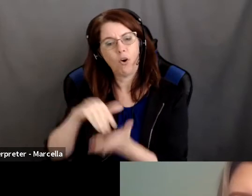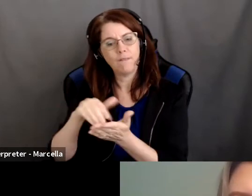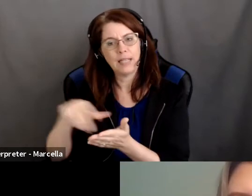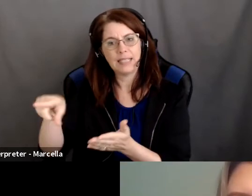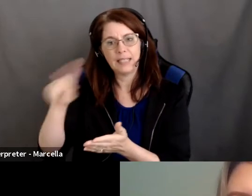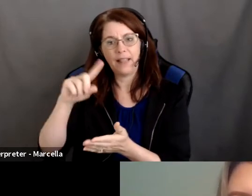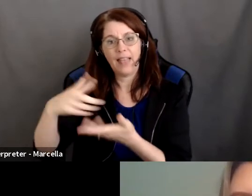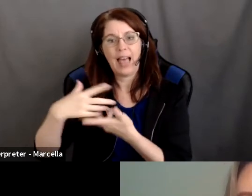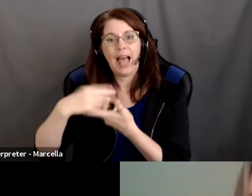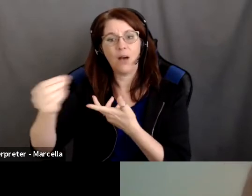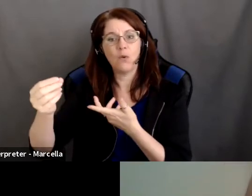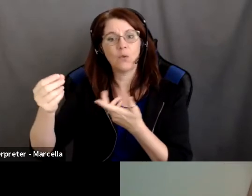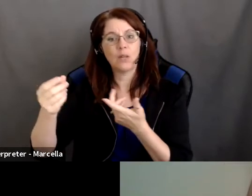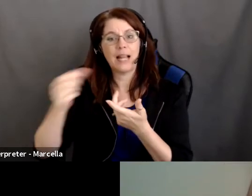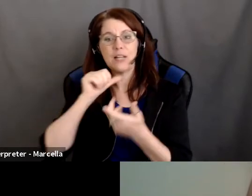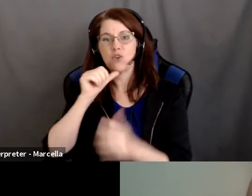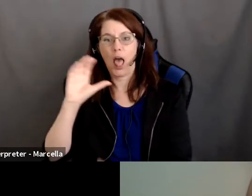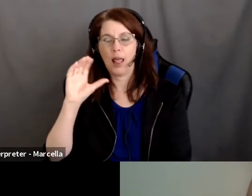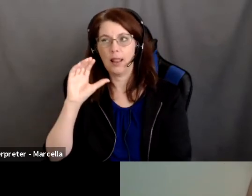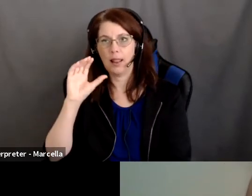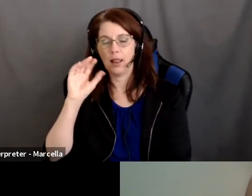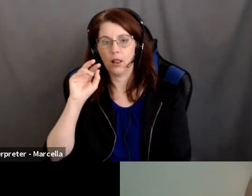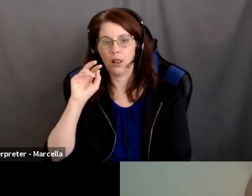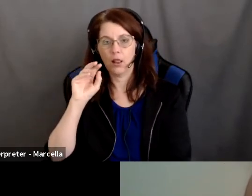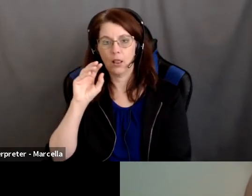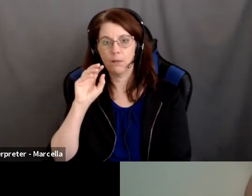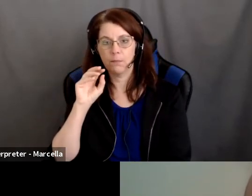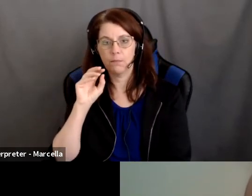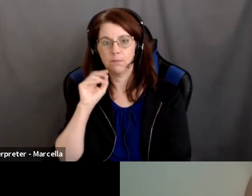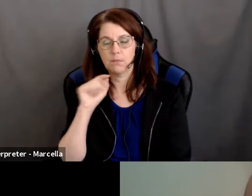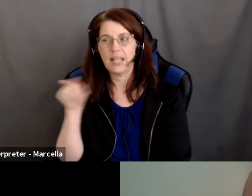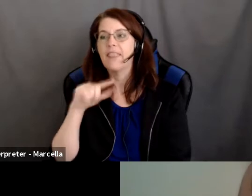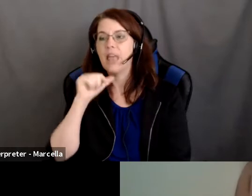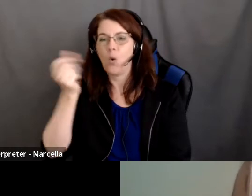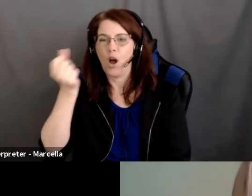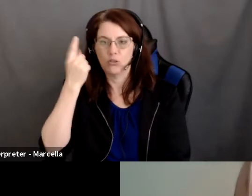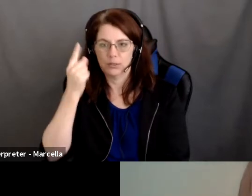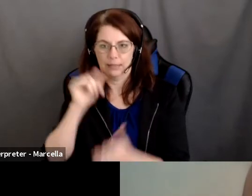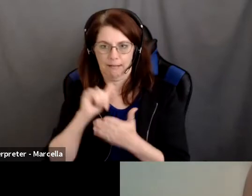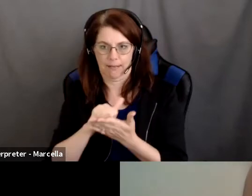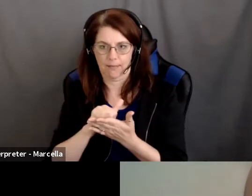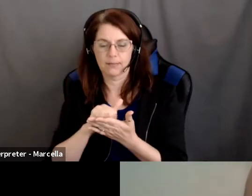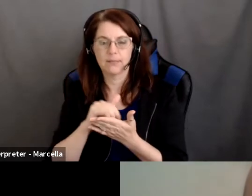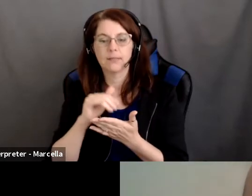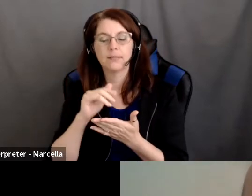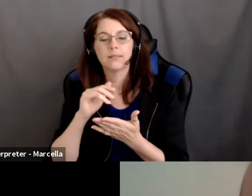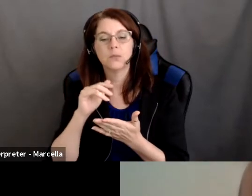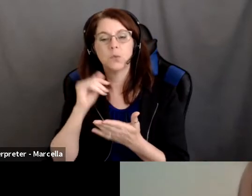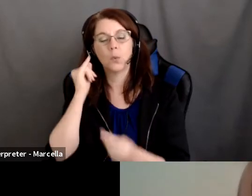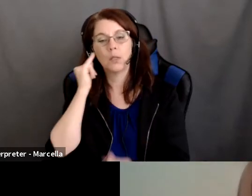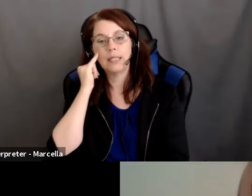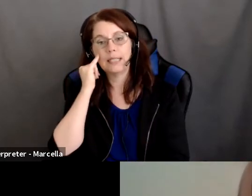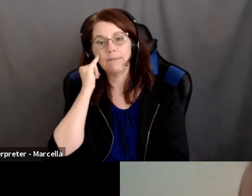go out, they're not looking at, they're not understanding that. So if